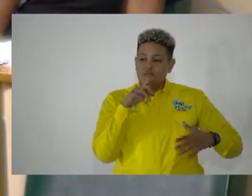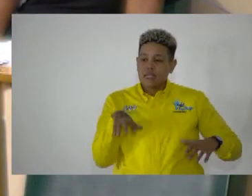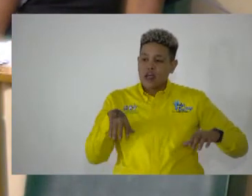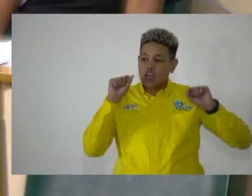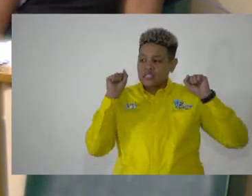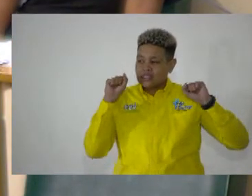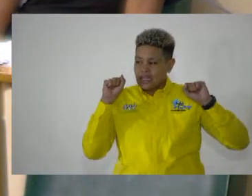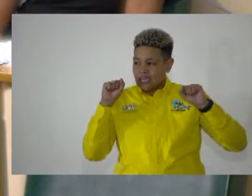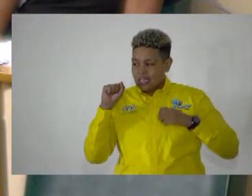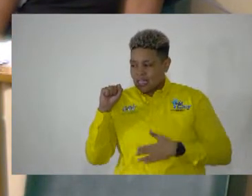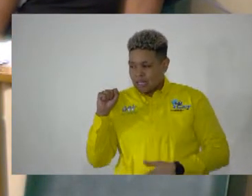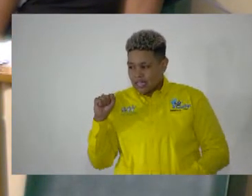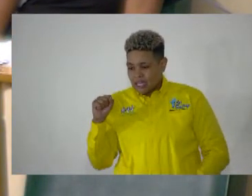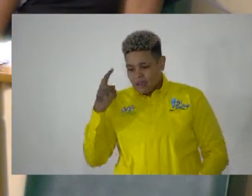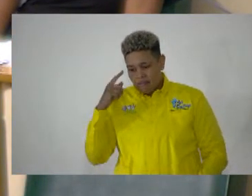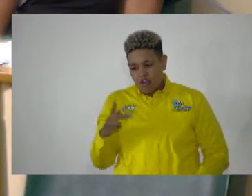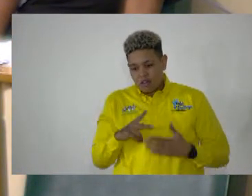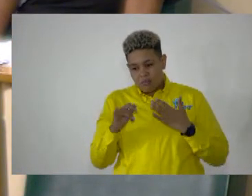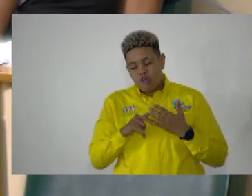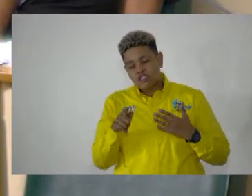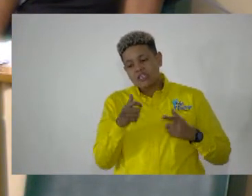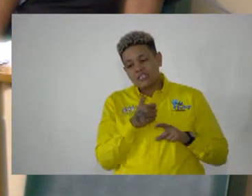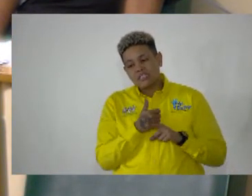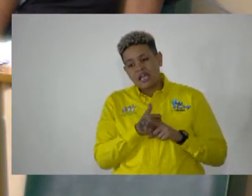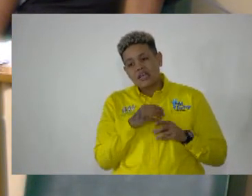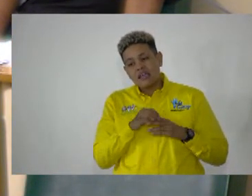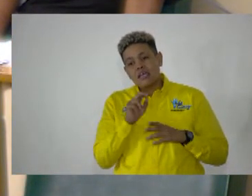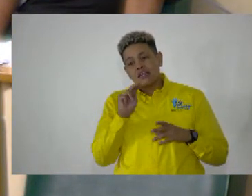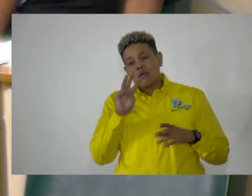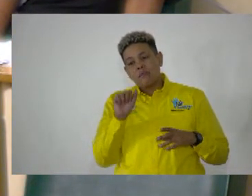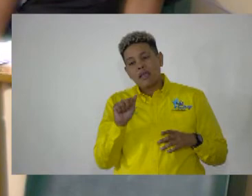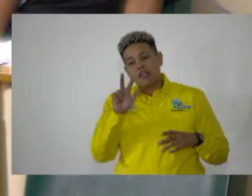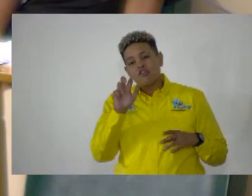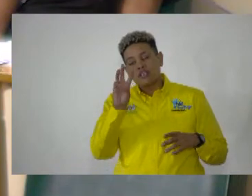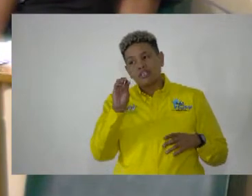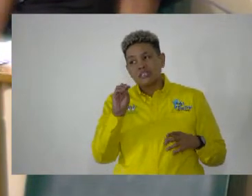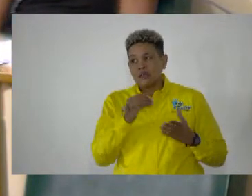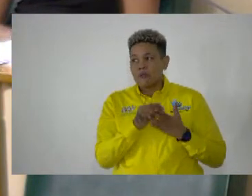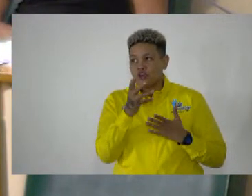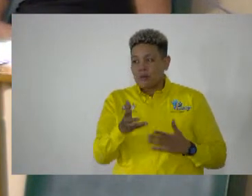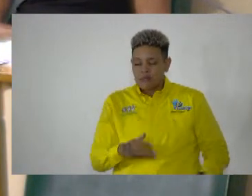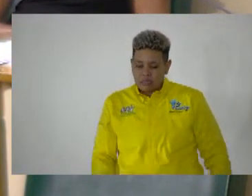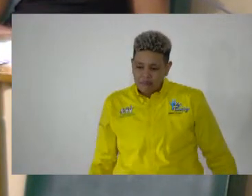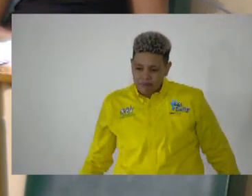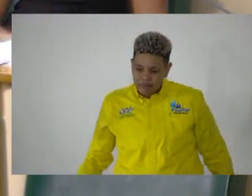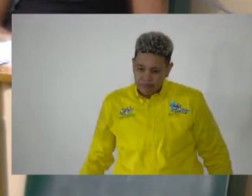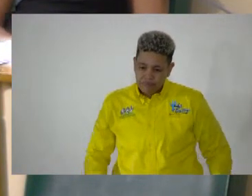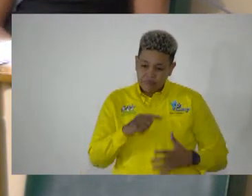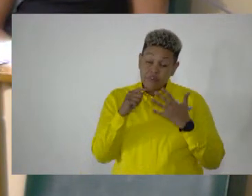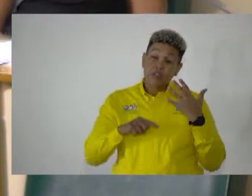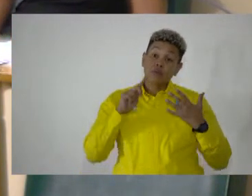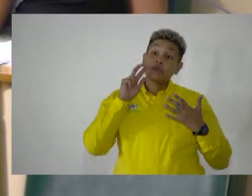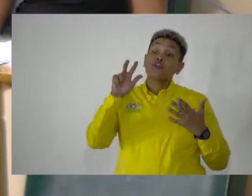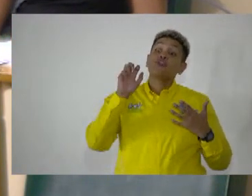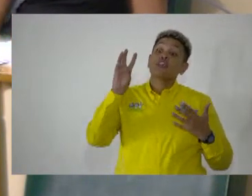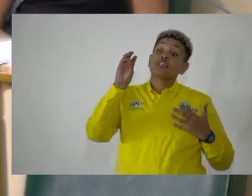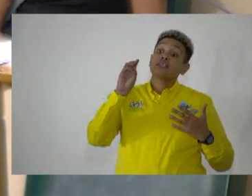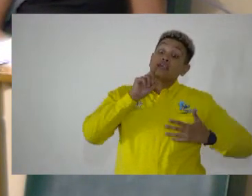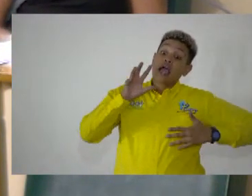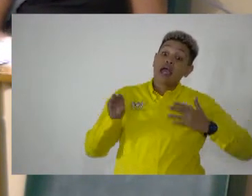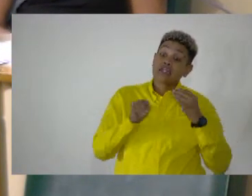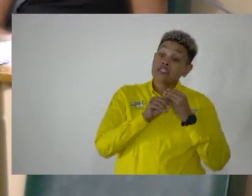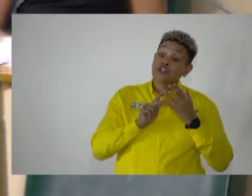undertaken for the projects that are in the NWA. these would be 360